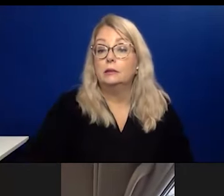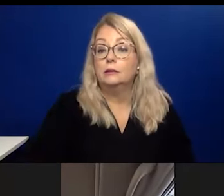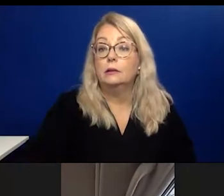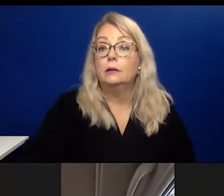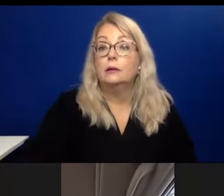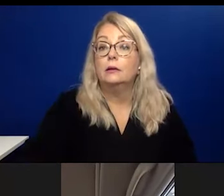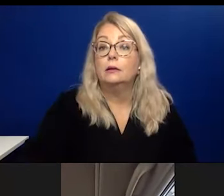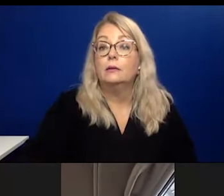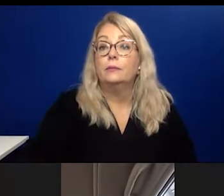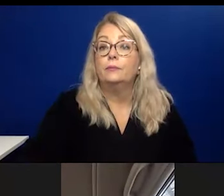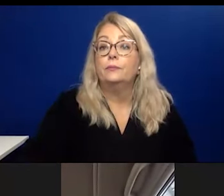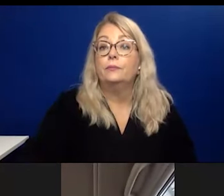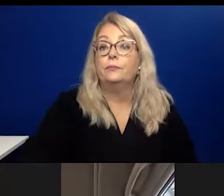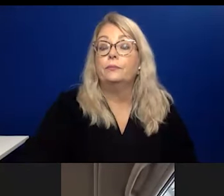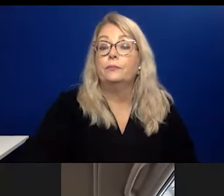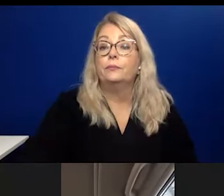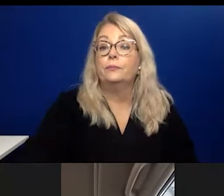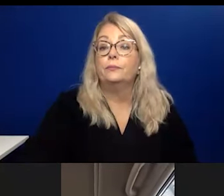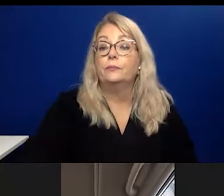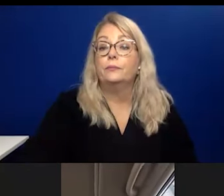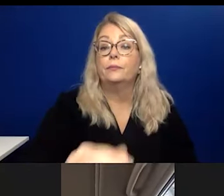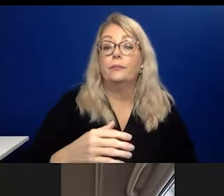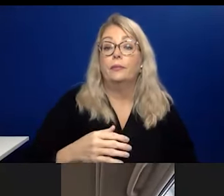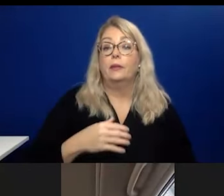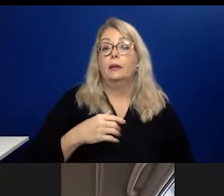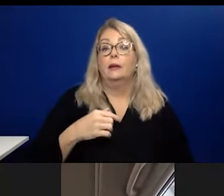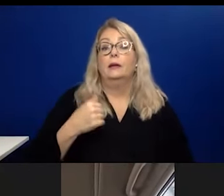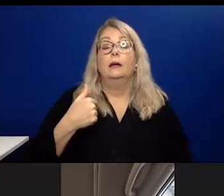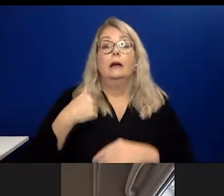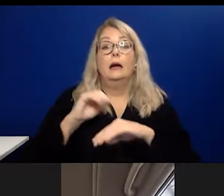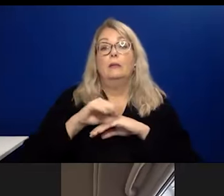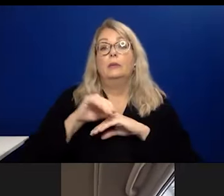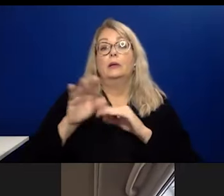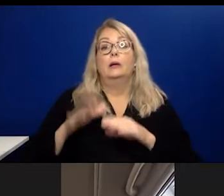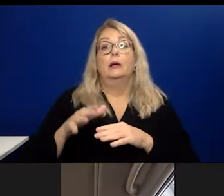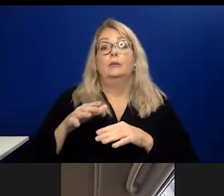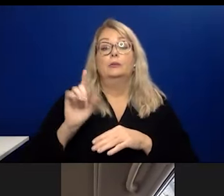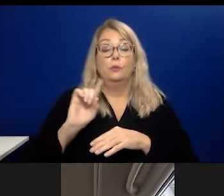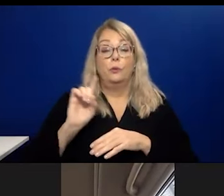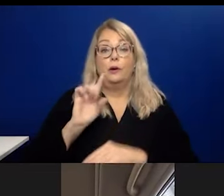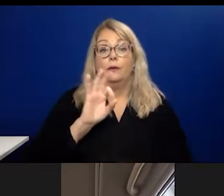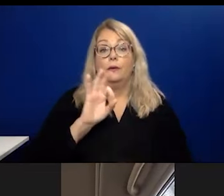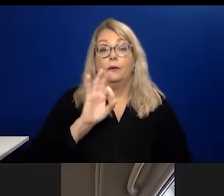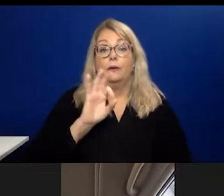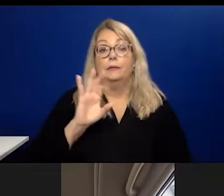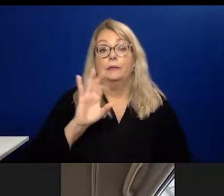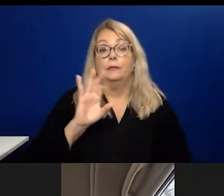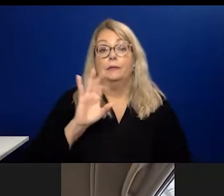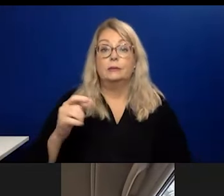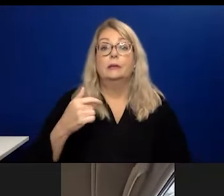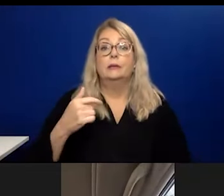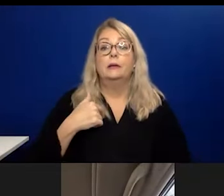Hello, yeah, I'm here. I'm an EOPS counselor here at Fresno City College. I am part of the STEM pathway here